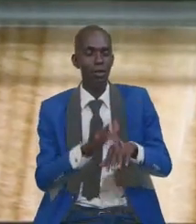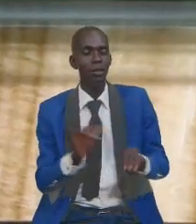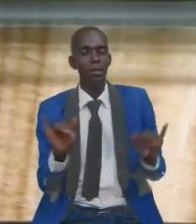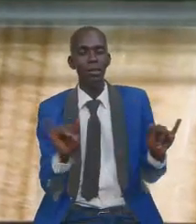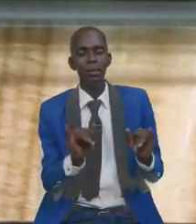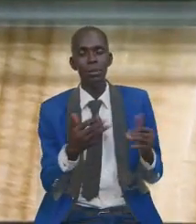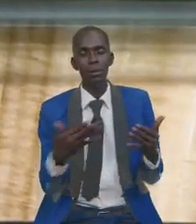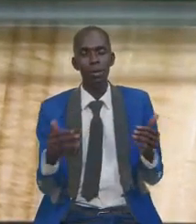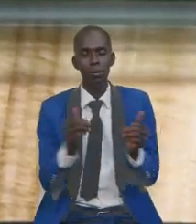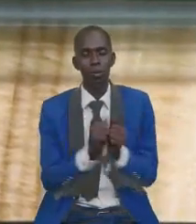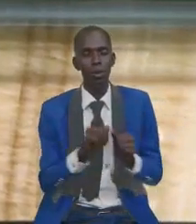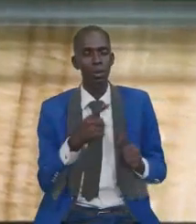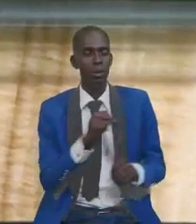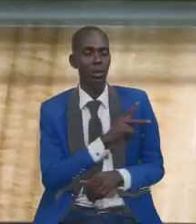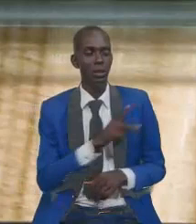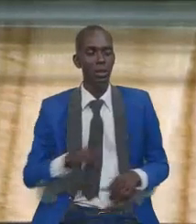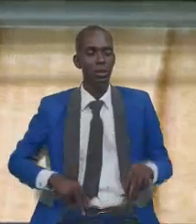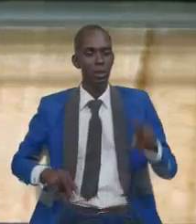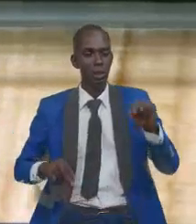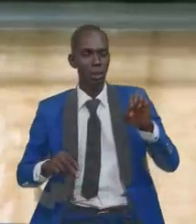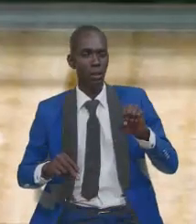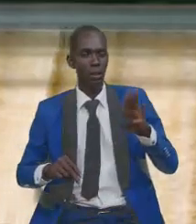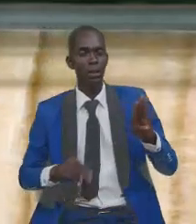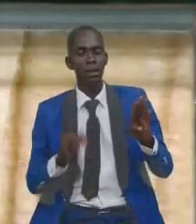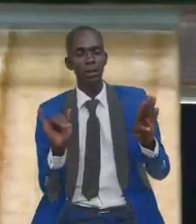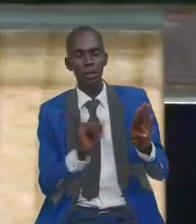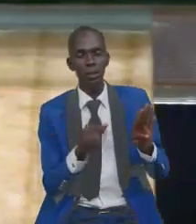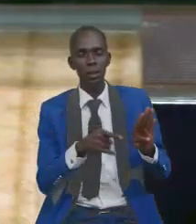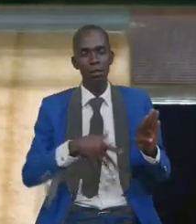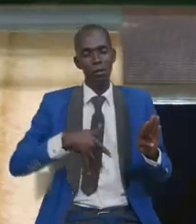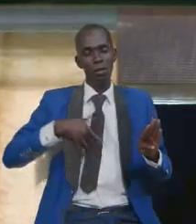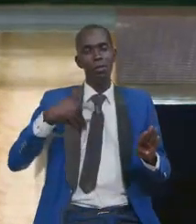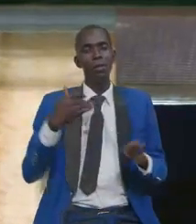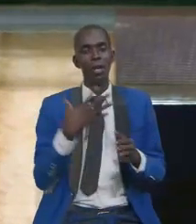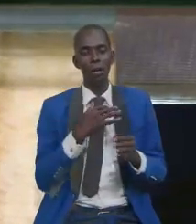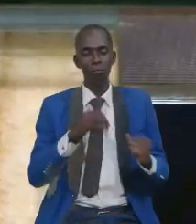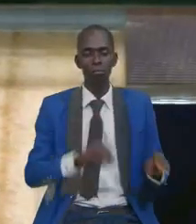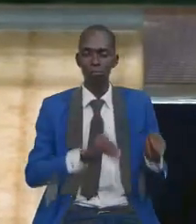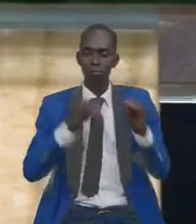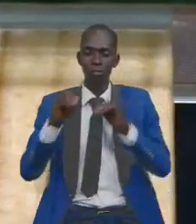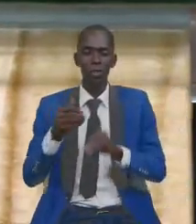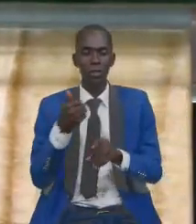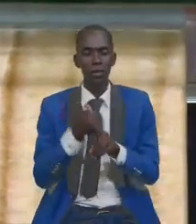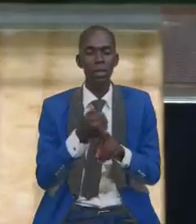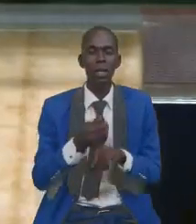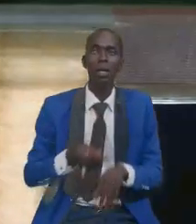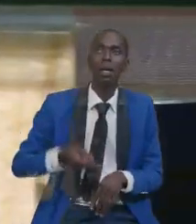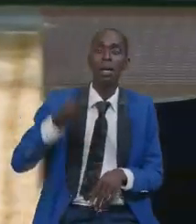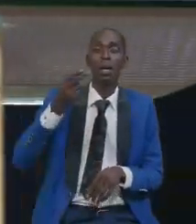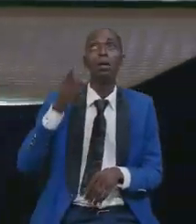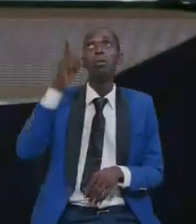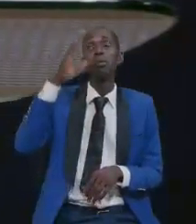how he believed. That's how he thought. And that's the way he positioned himself. And the Lord said, even though you go higher than